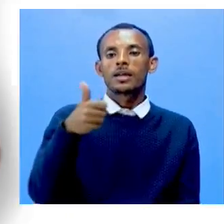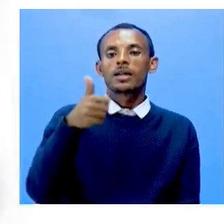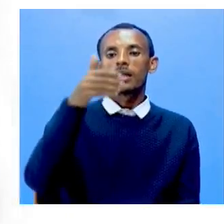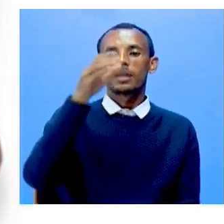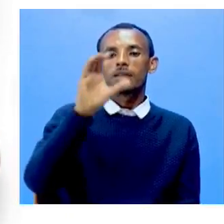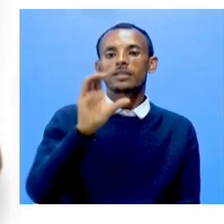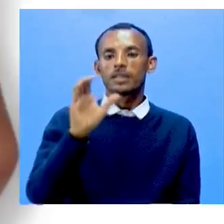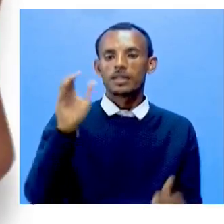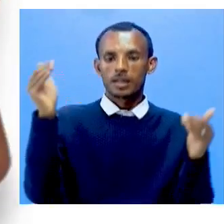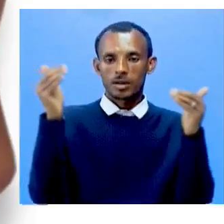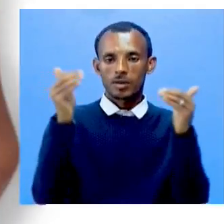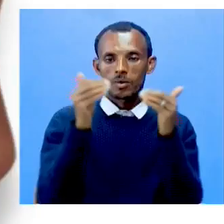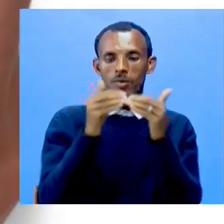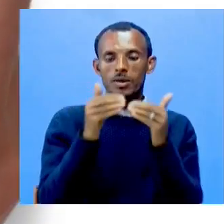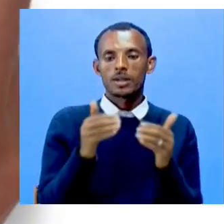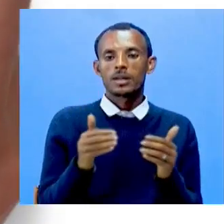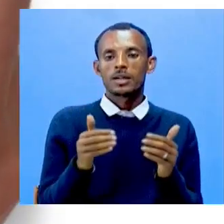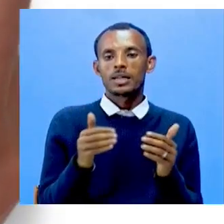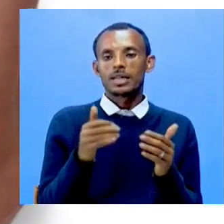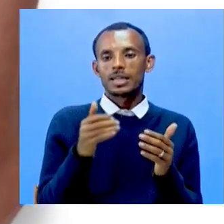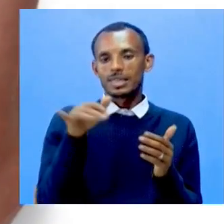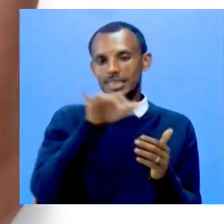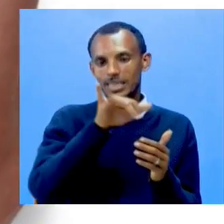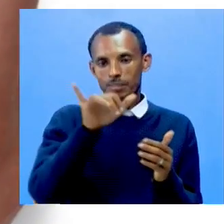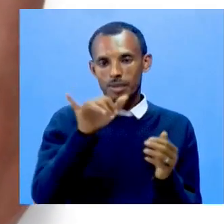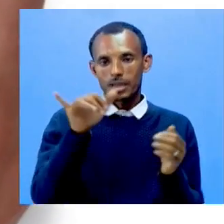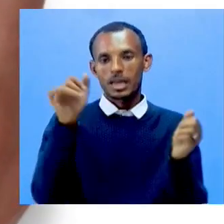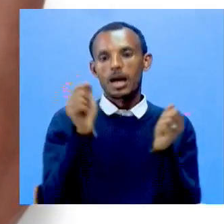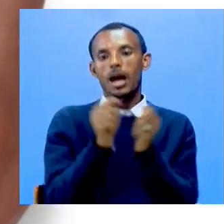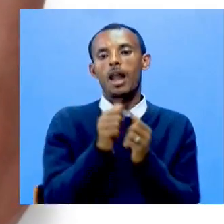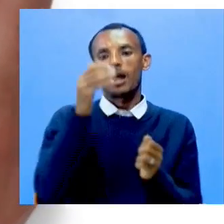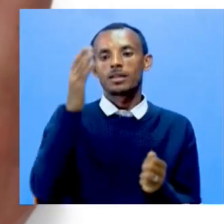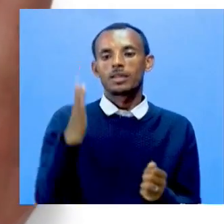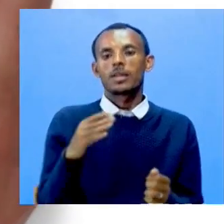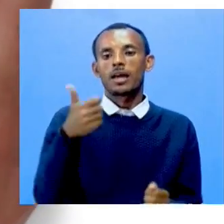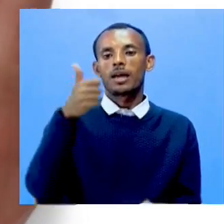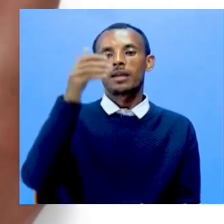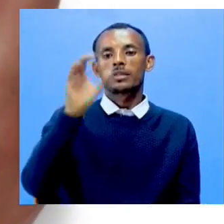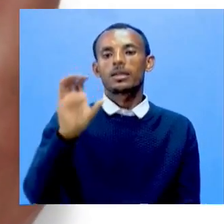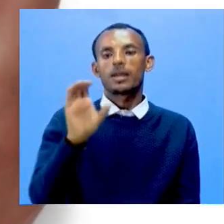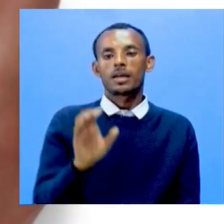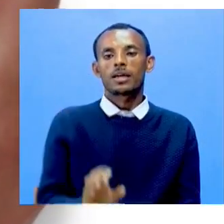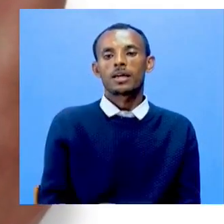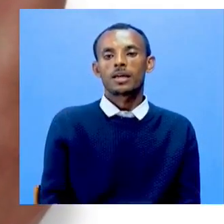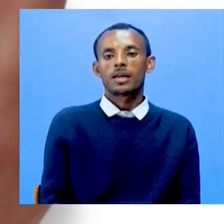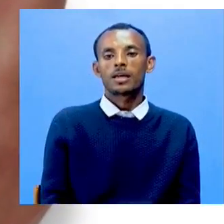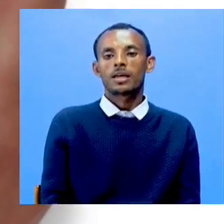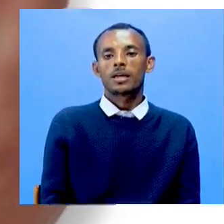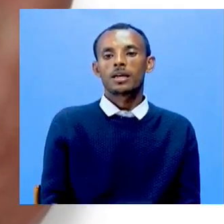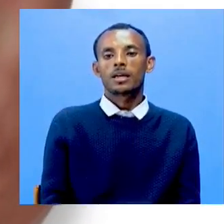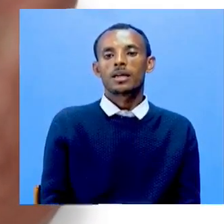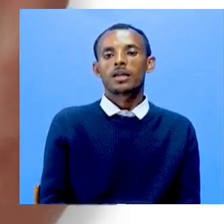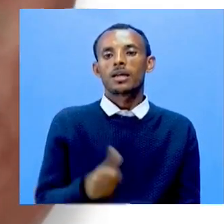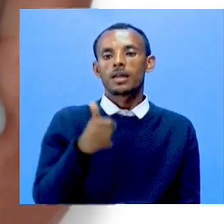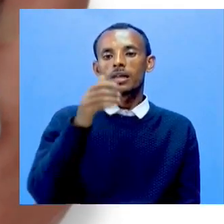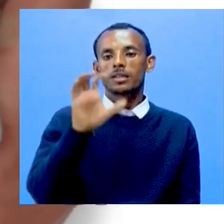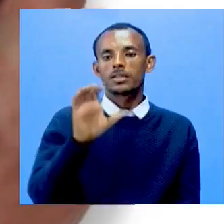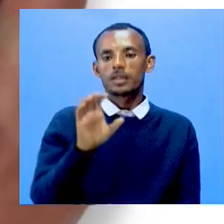is congruent to itself. It's a common side, or CA or AC. Or I can say